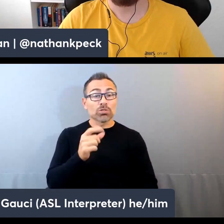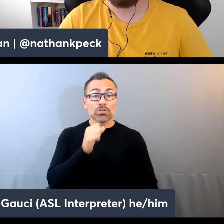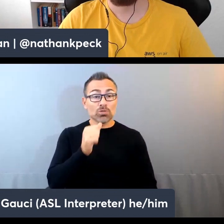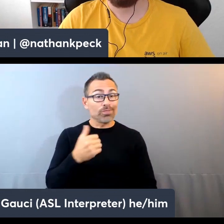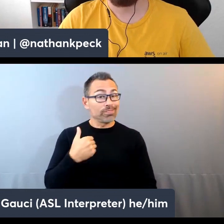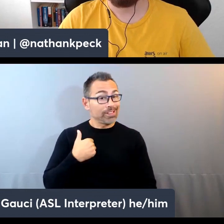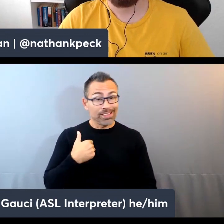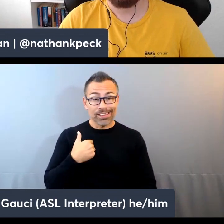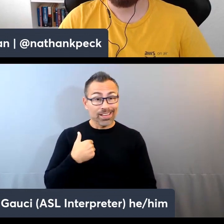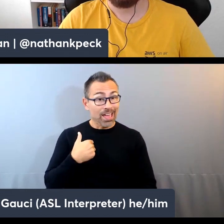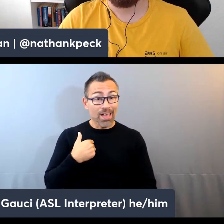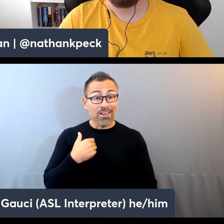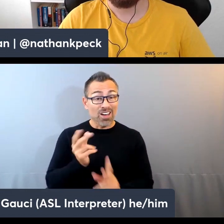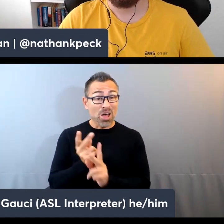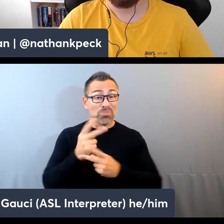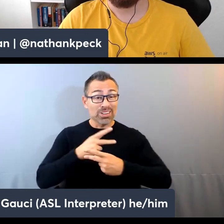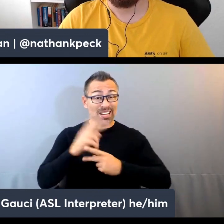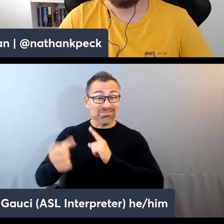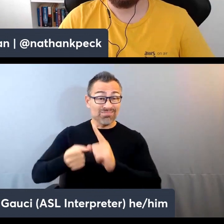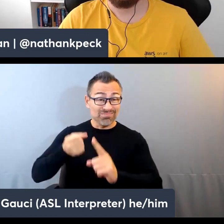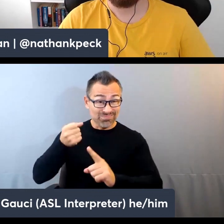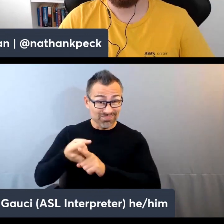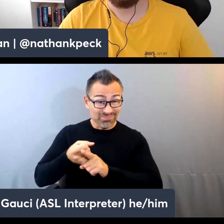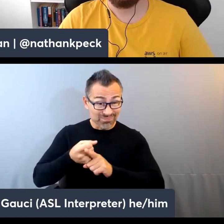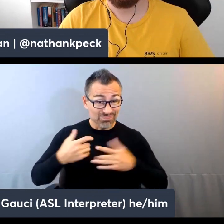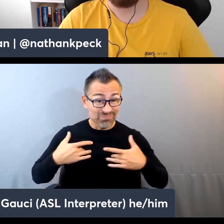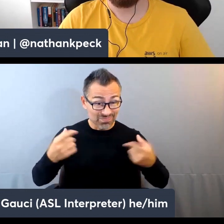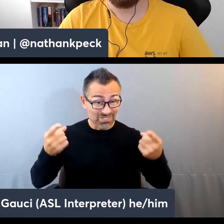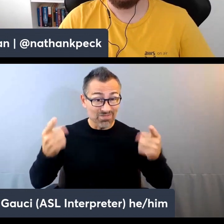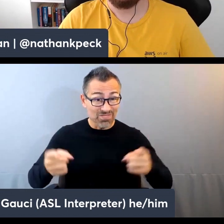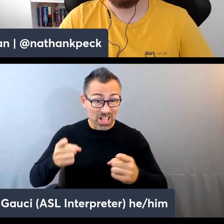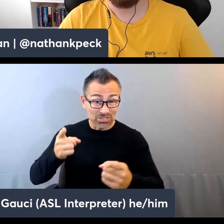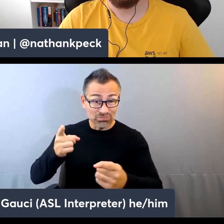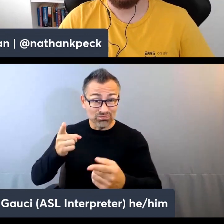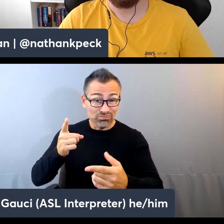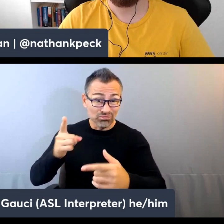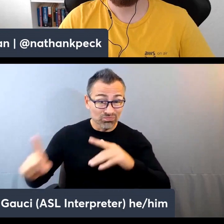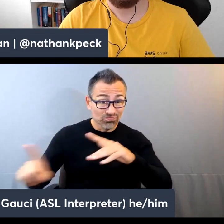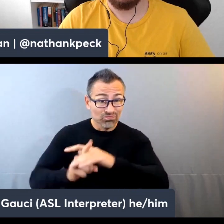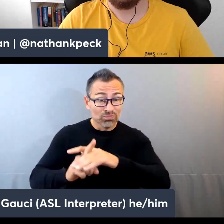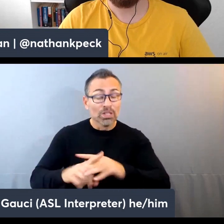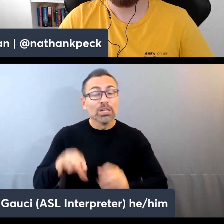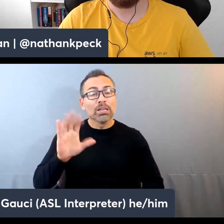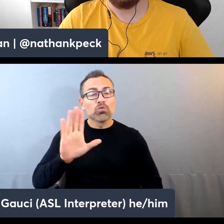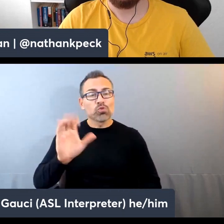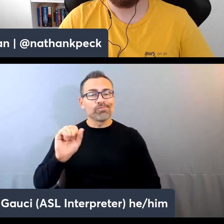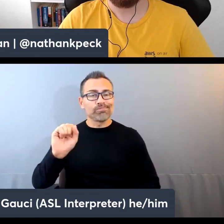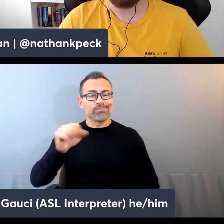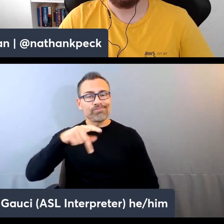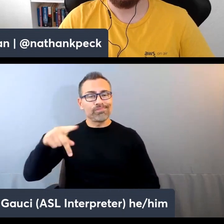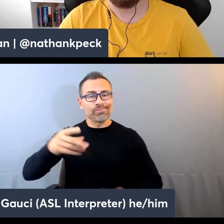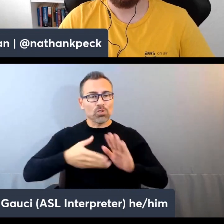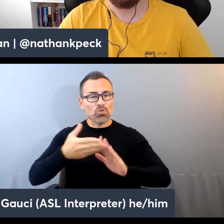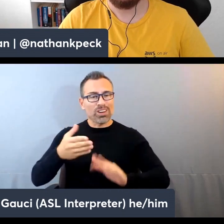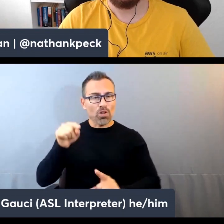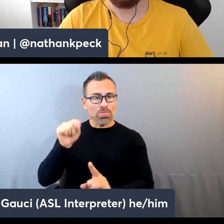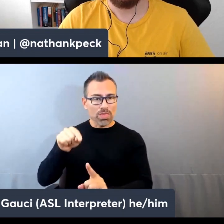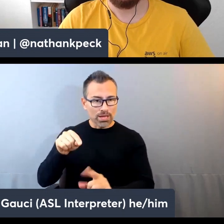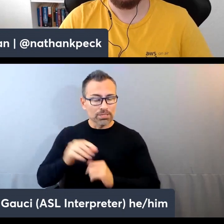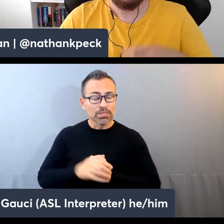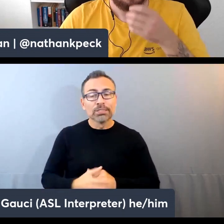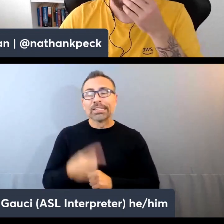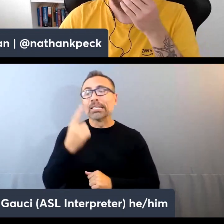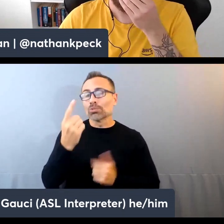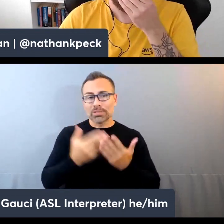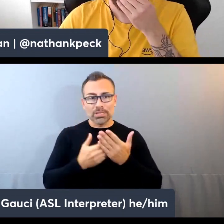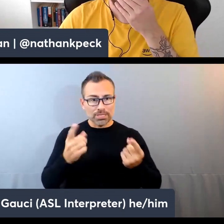a production impacting event if you have your applications running on that. So that's one of the things that